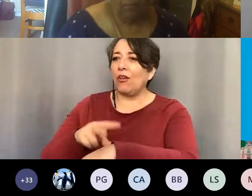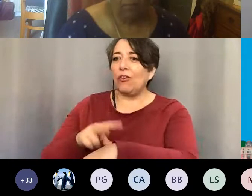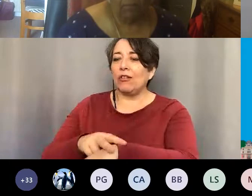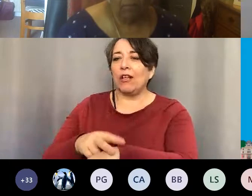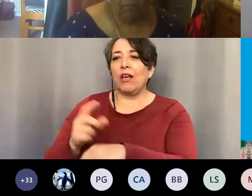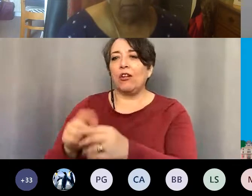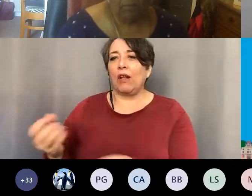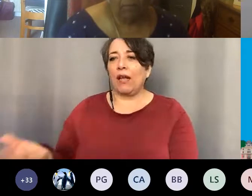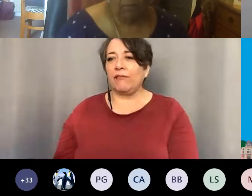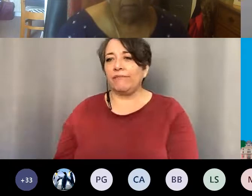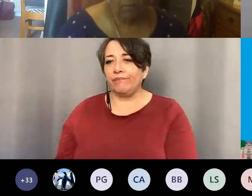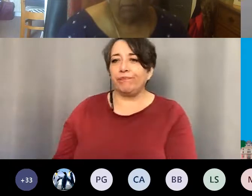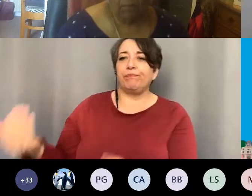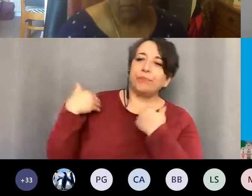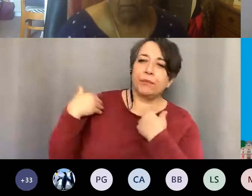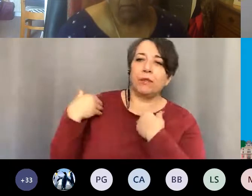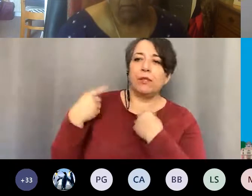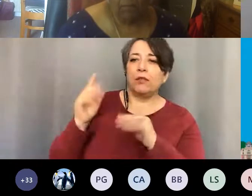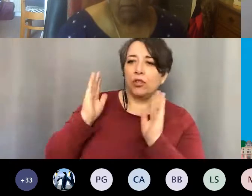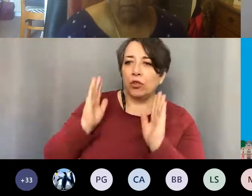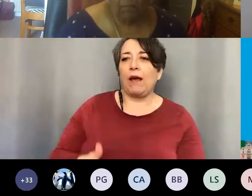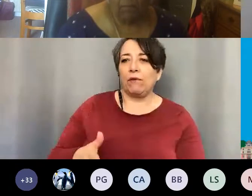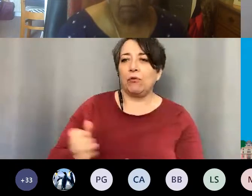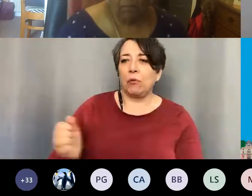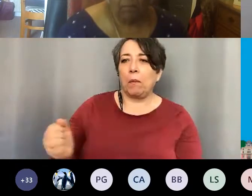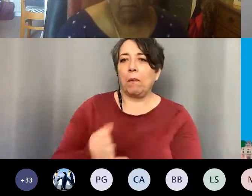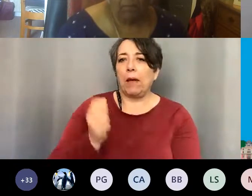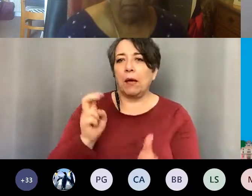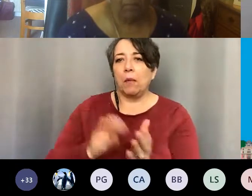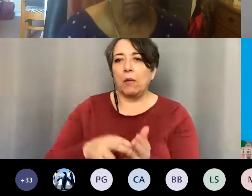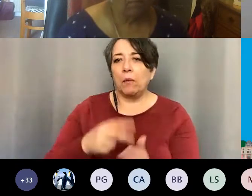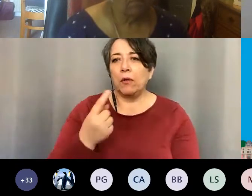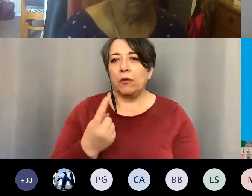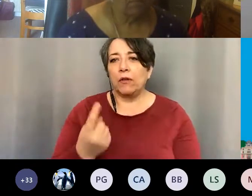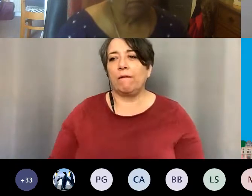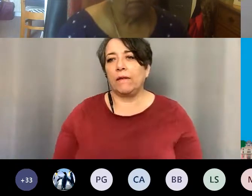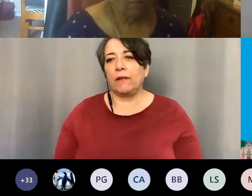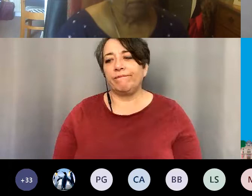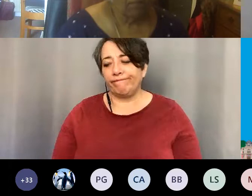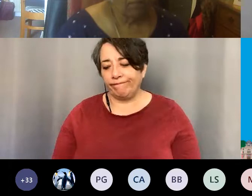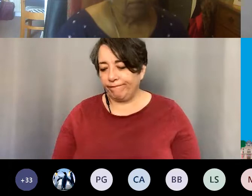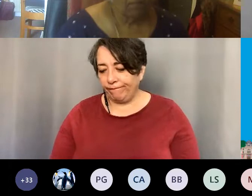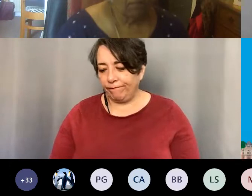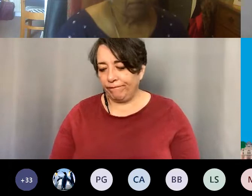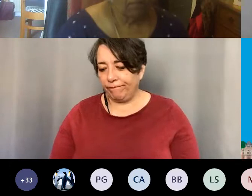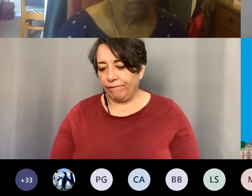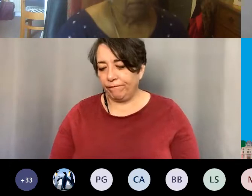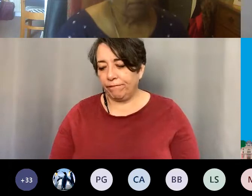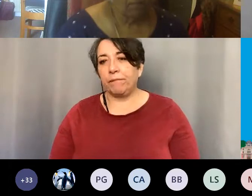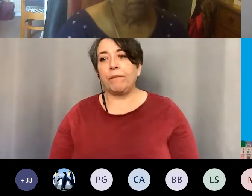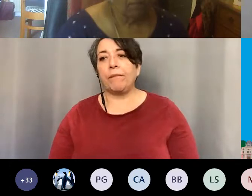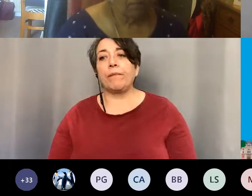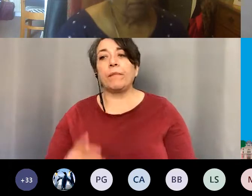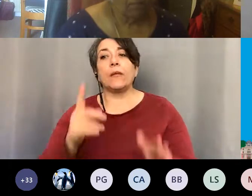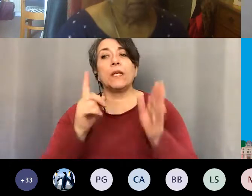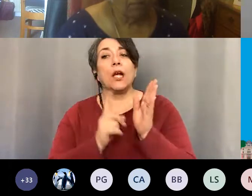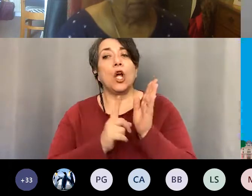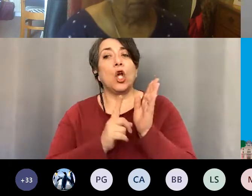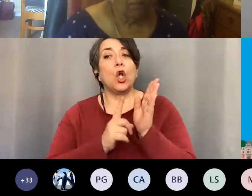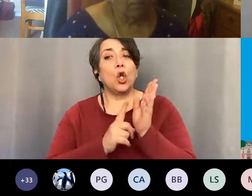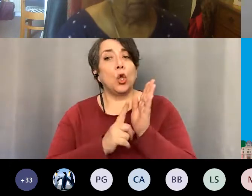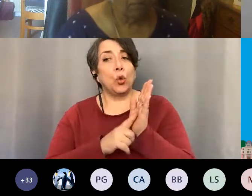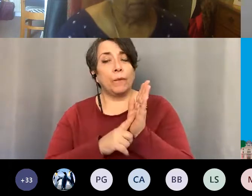shared conversation, and absolutely patient choice comes front and centre. And Luke, Val's asked,